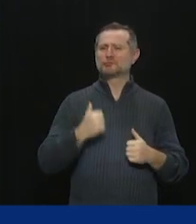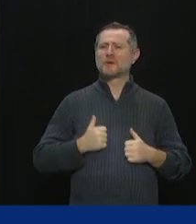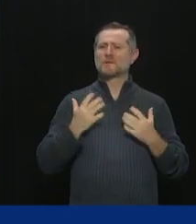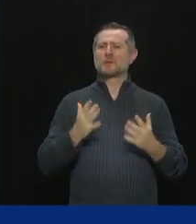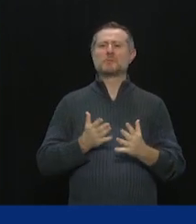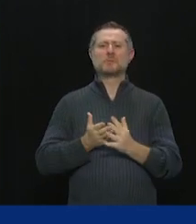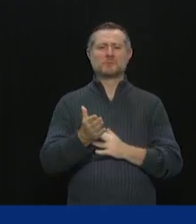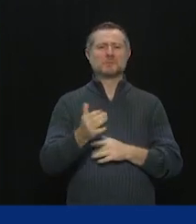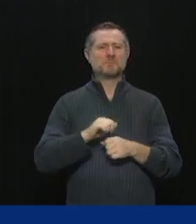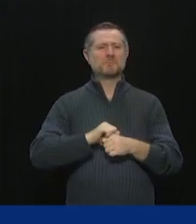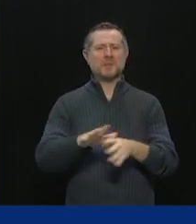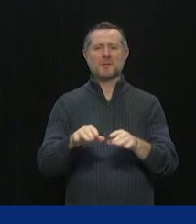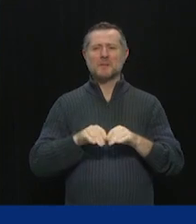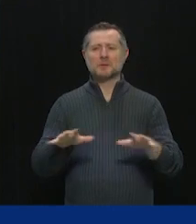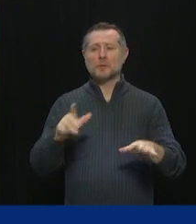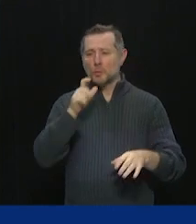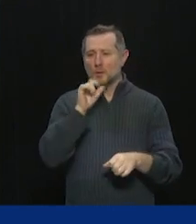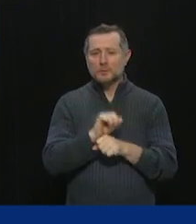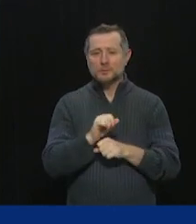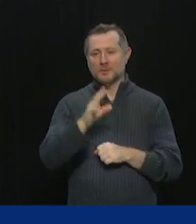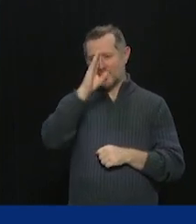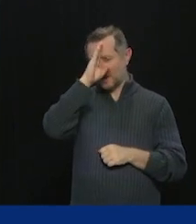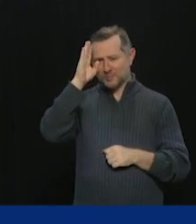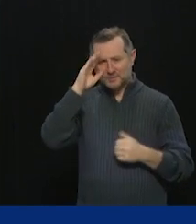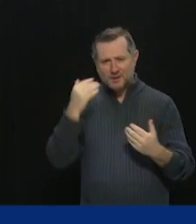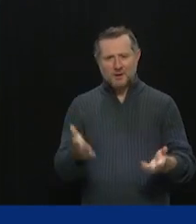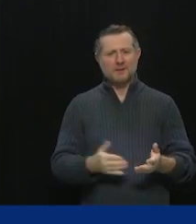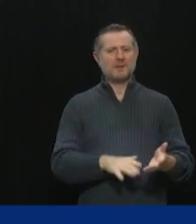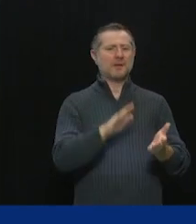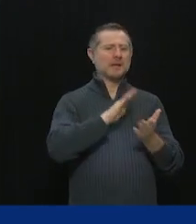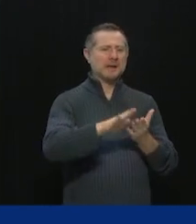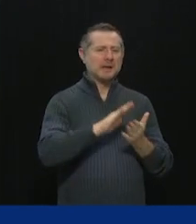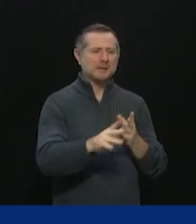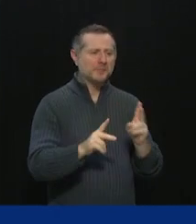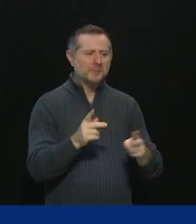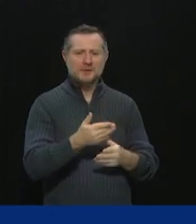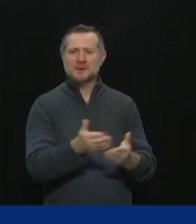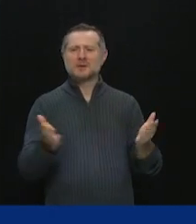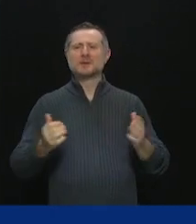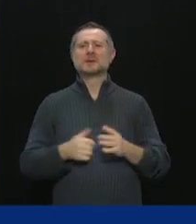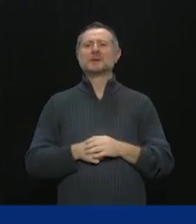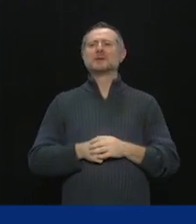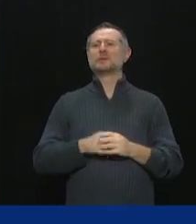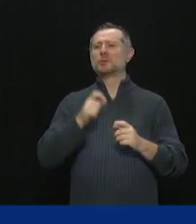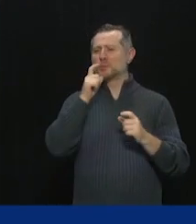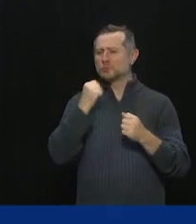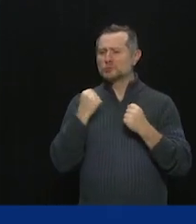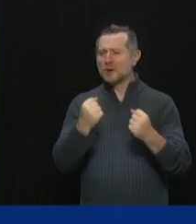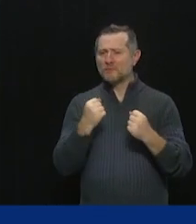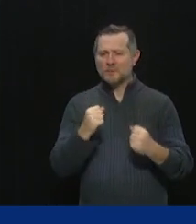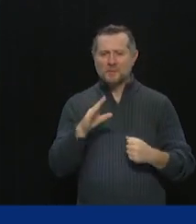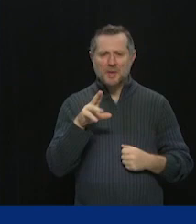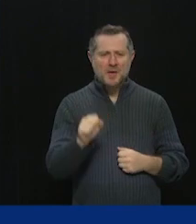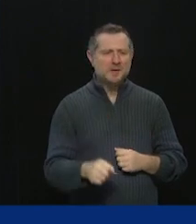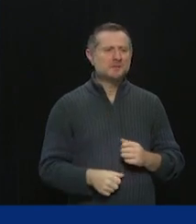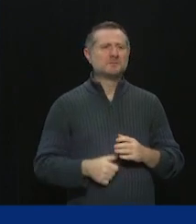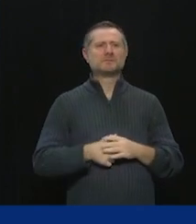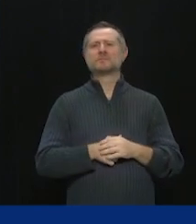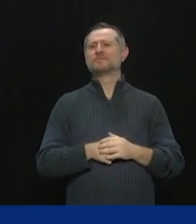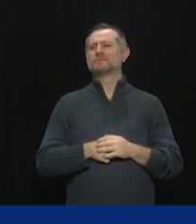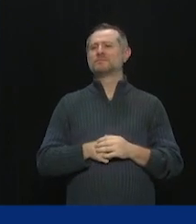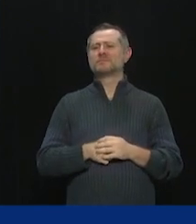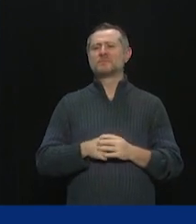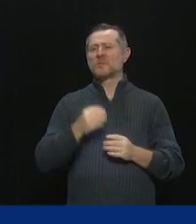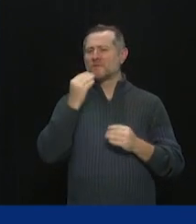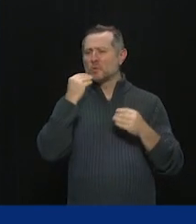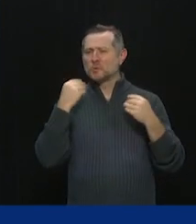hospital workers, our aides, the cleaning people who went in there, the people who drove the buses and got us to our jobs, the grocery